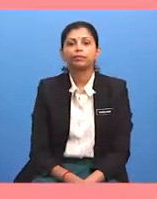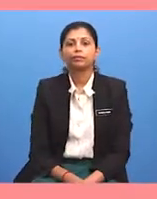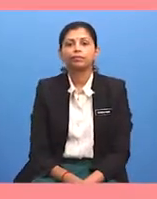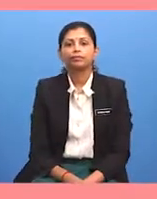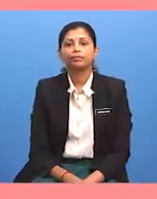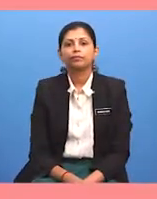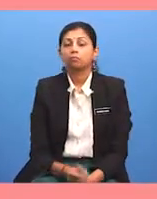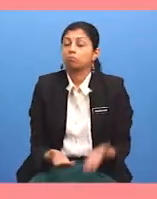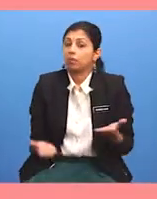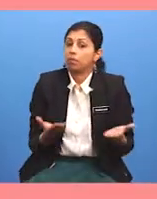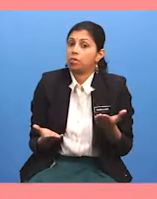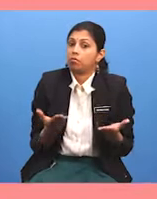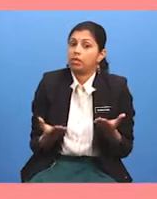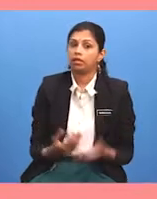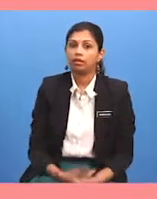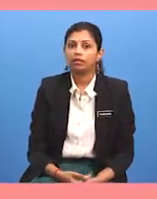be: